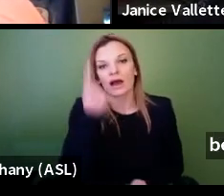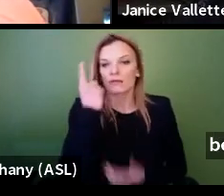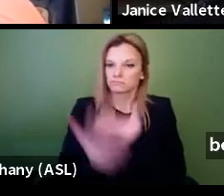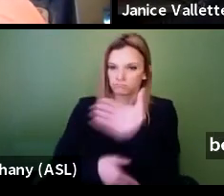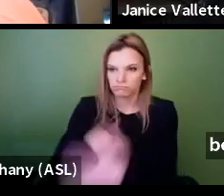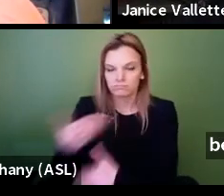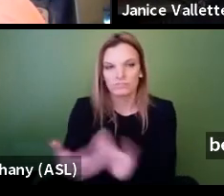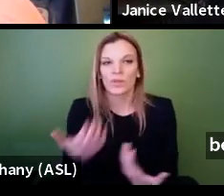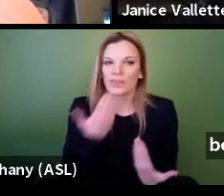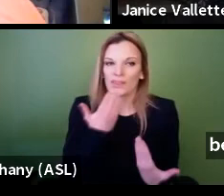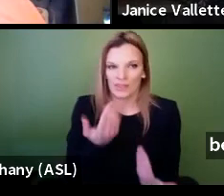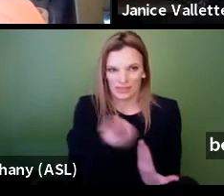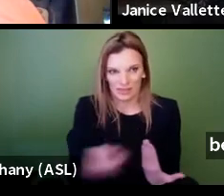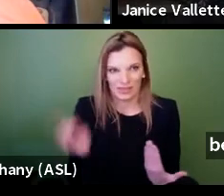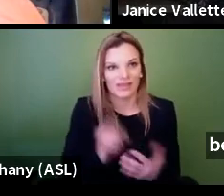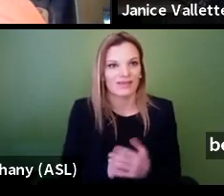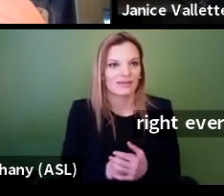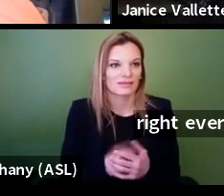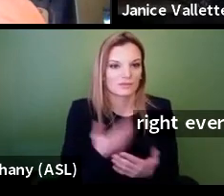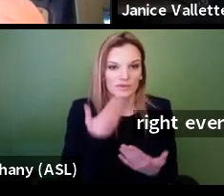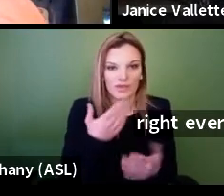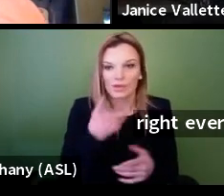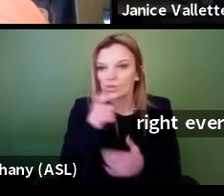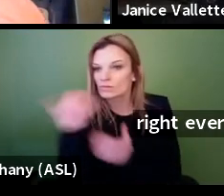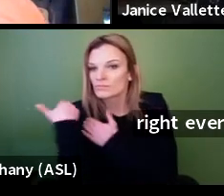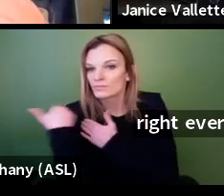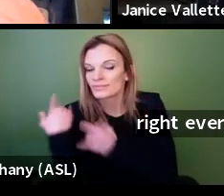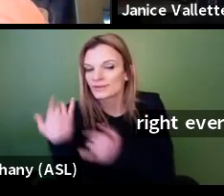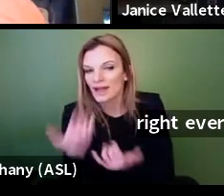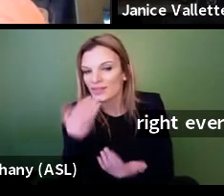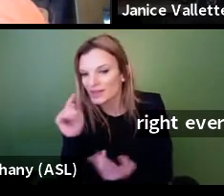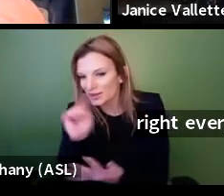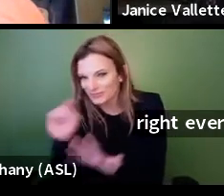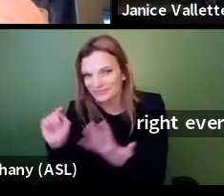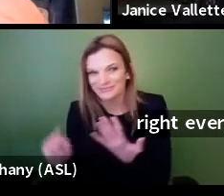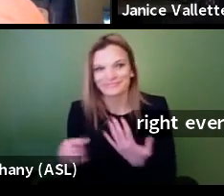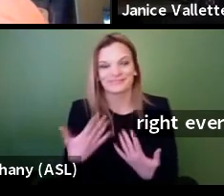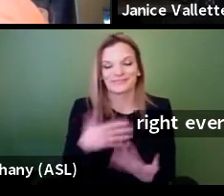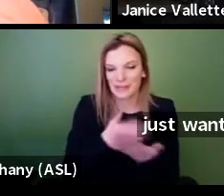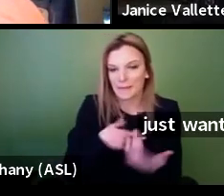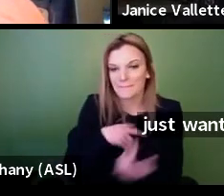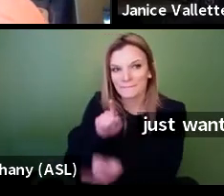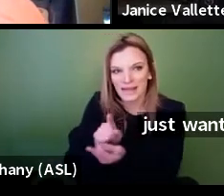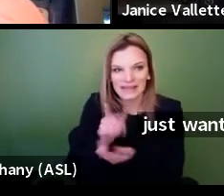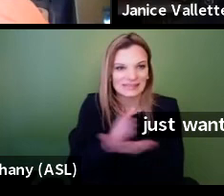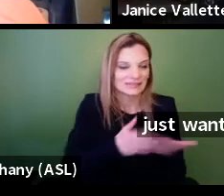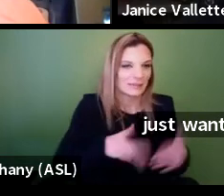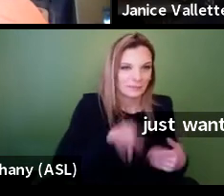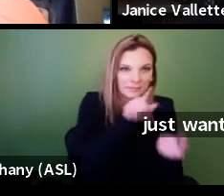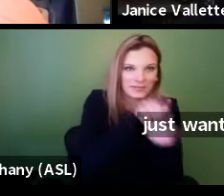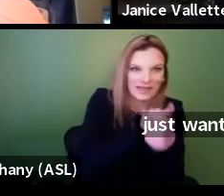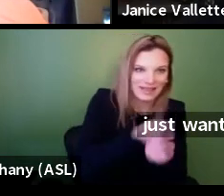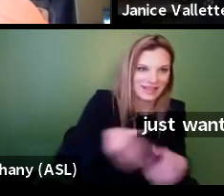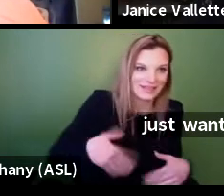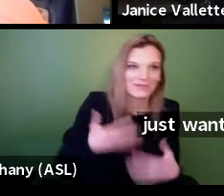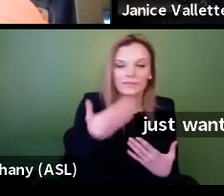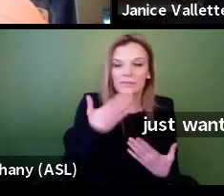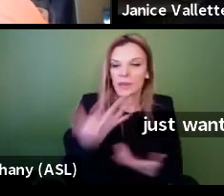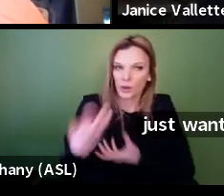want to say thanks to each and every one of them who are on the line, those who have met and those who I haven't met, to ensure